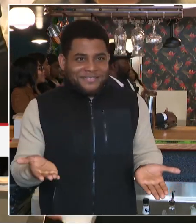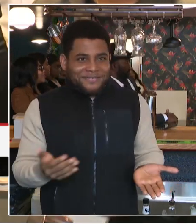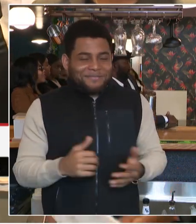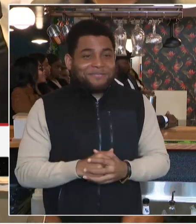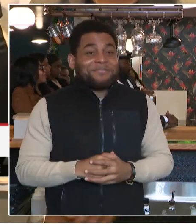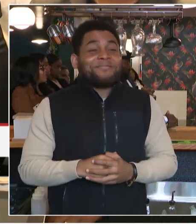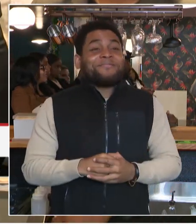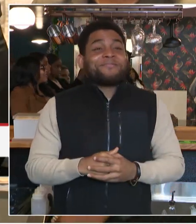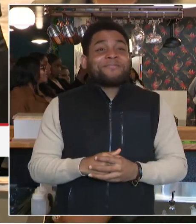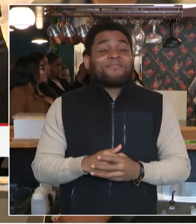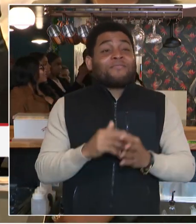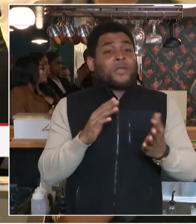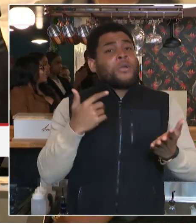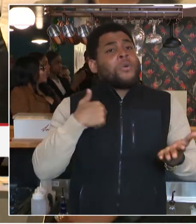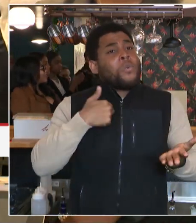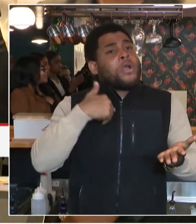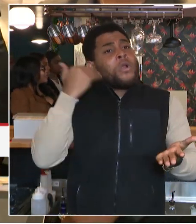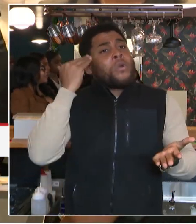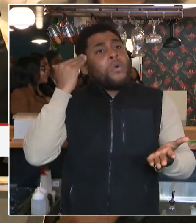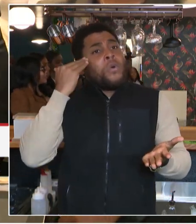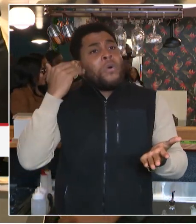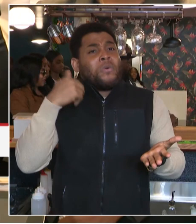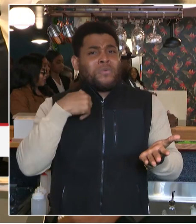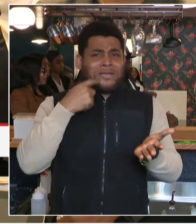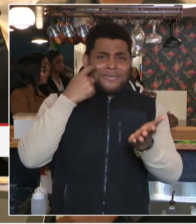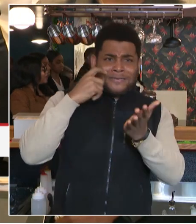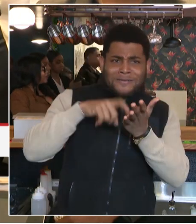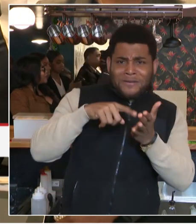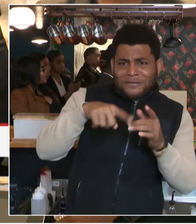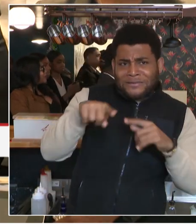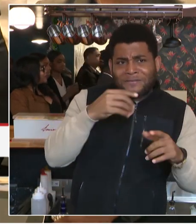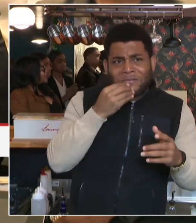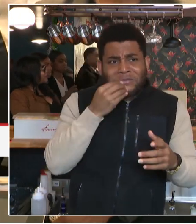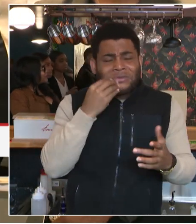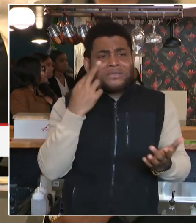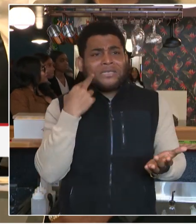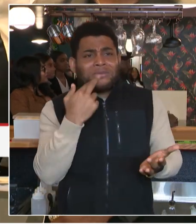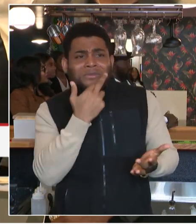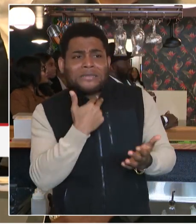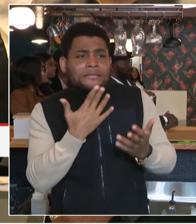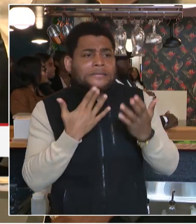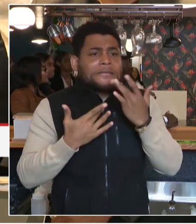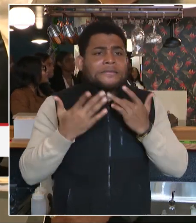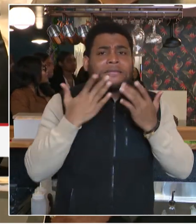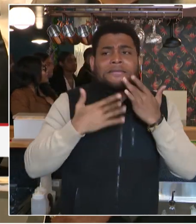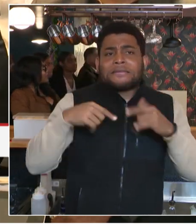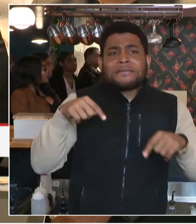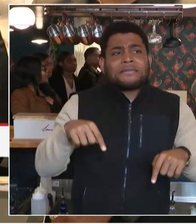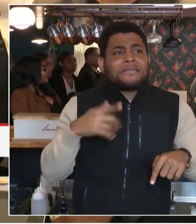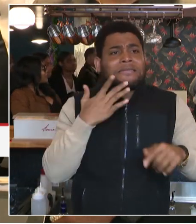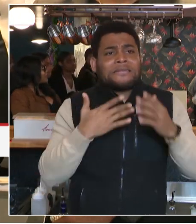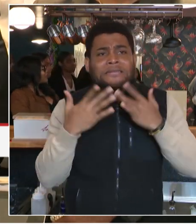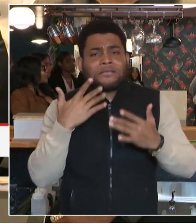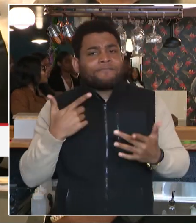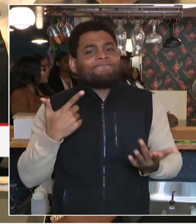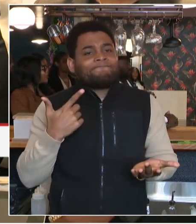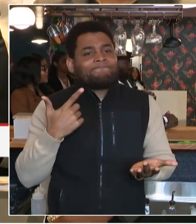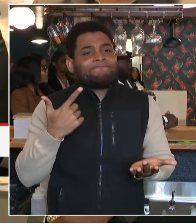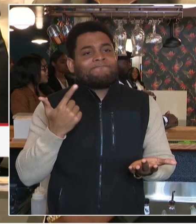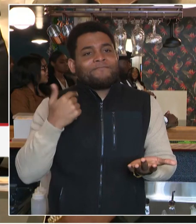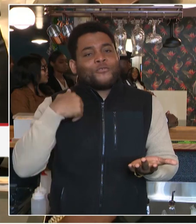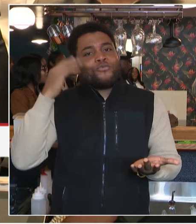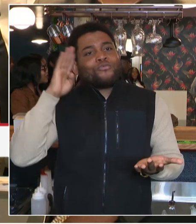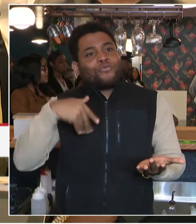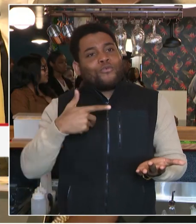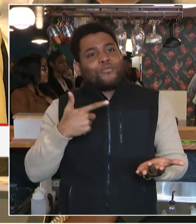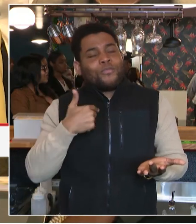we have amenity gaps in neighborhoods, and what I know about working in neighborhoods across all 8 wards is people